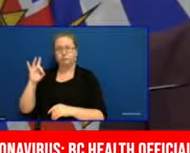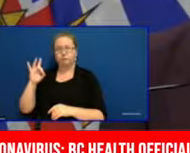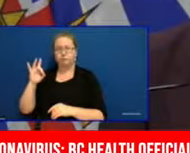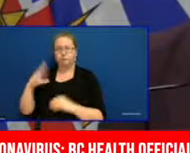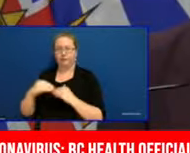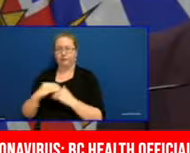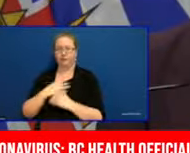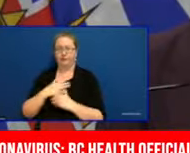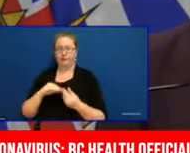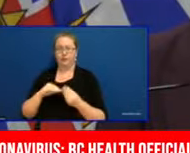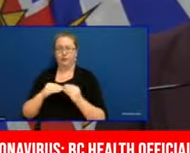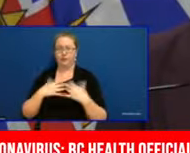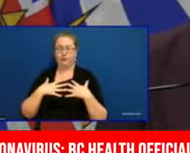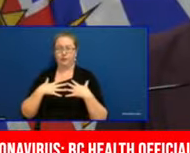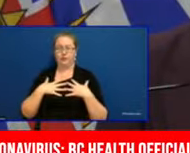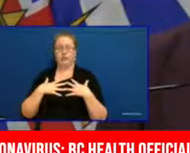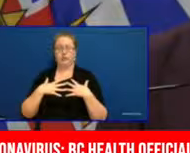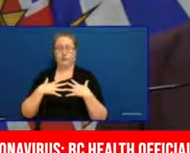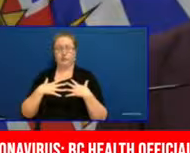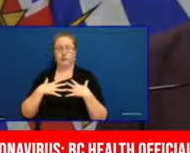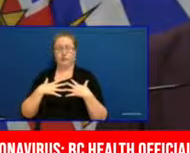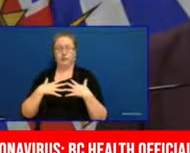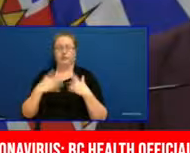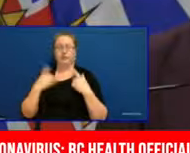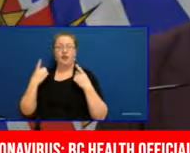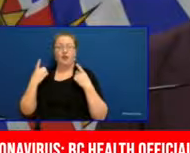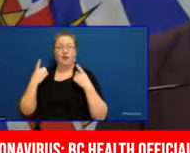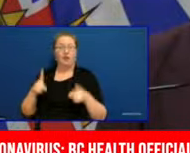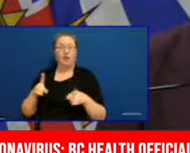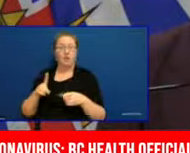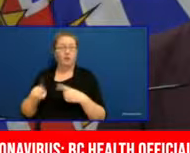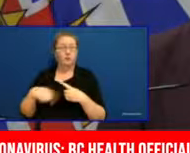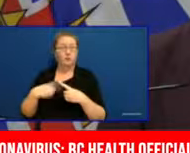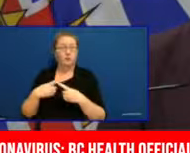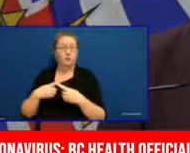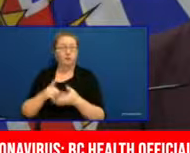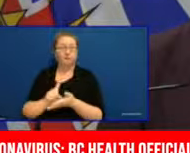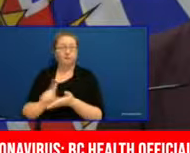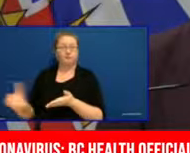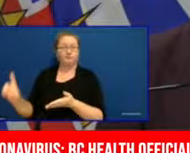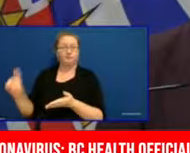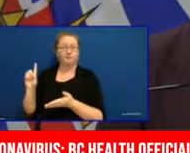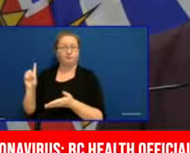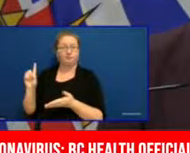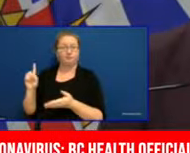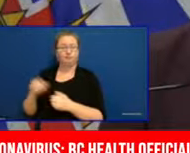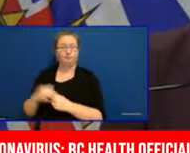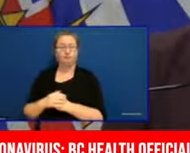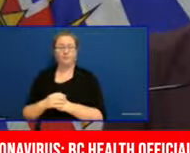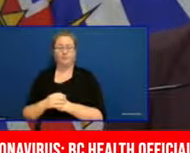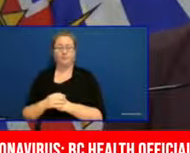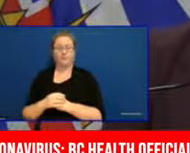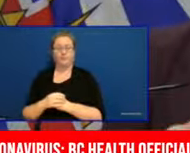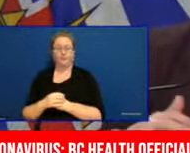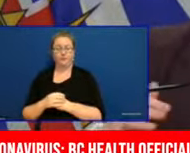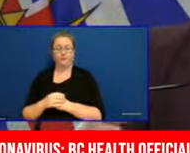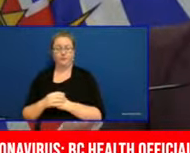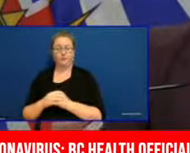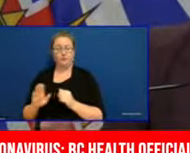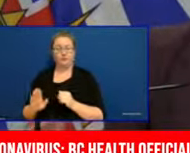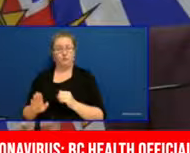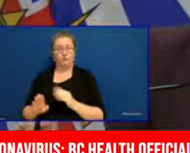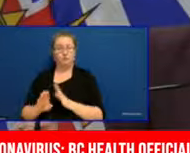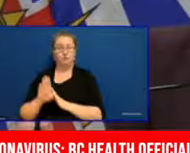anxious, those reflect exposures that happened a week ago. So I don't expect to see